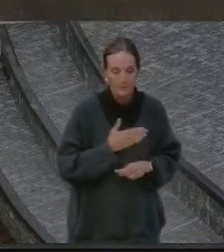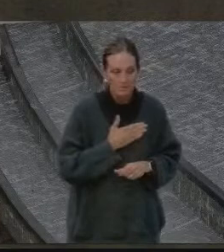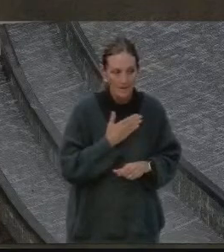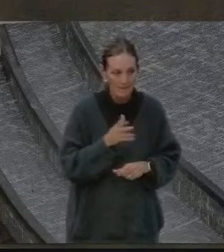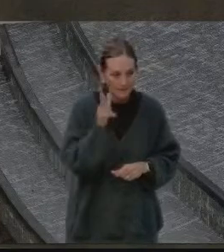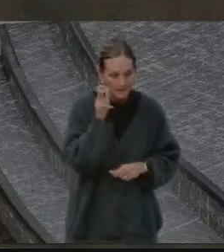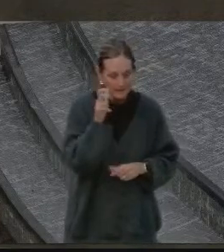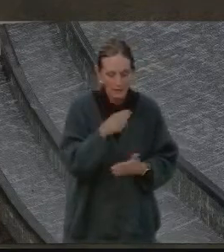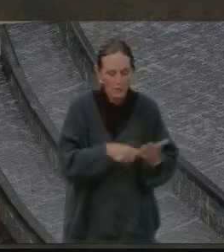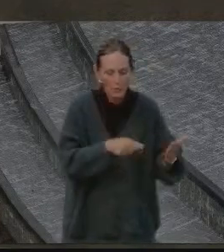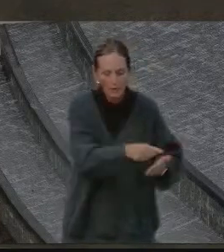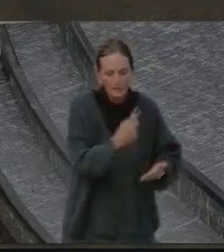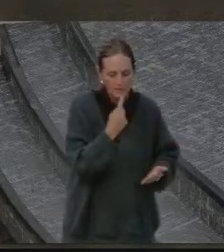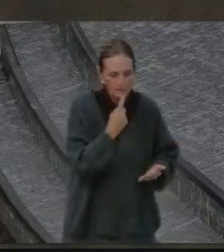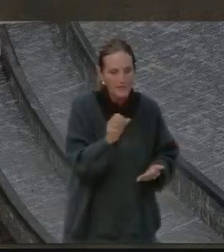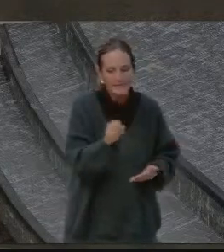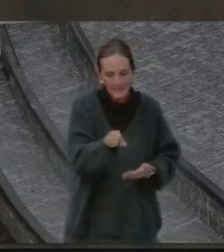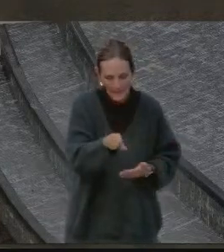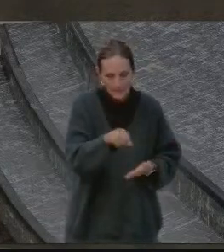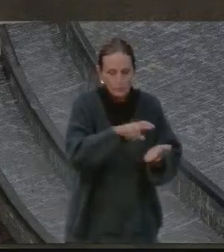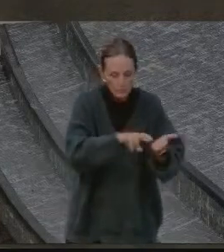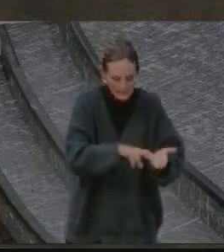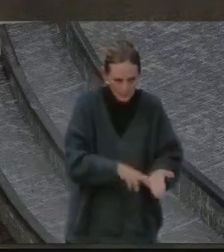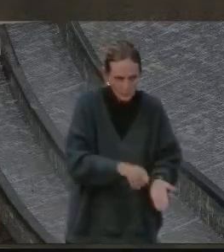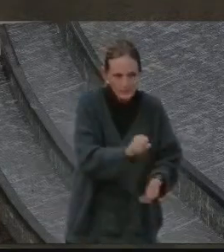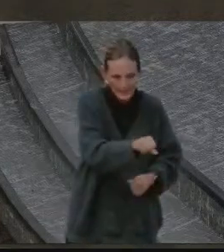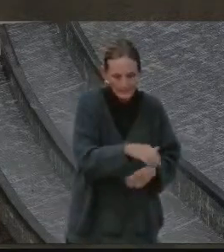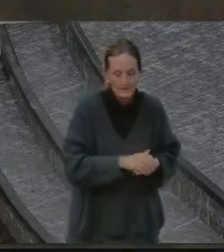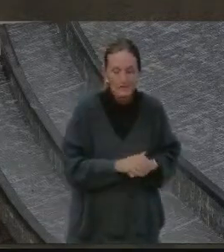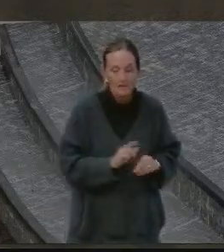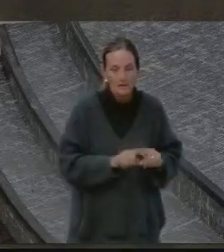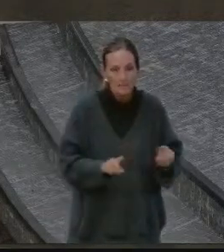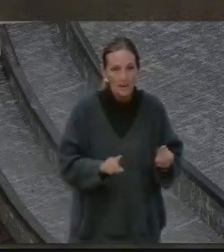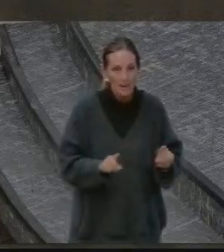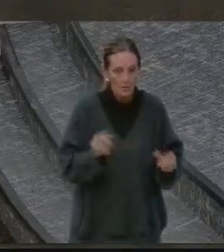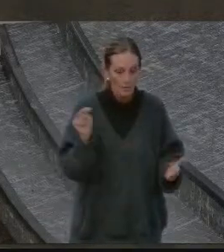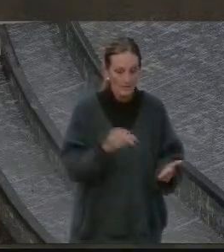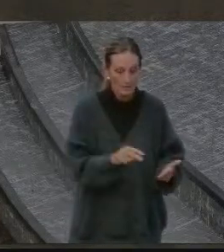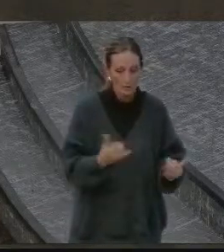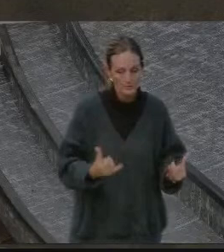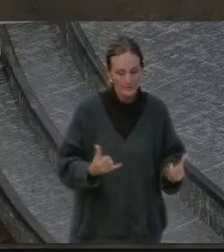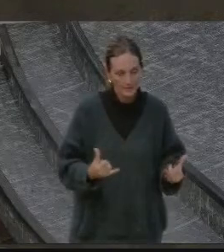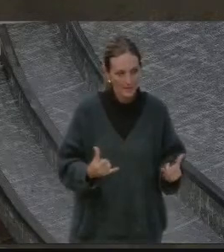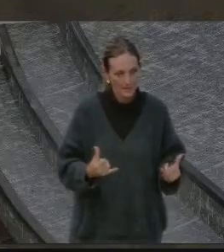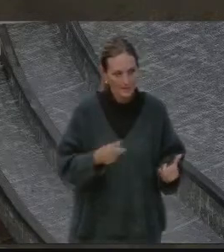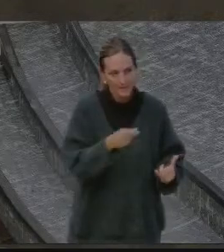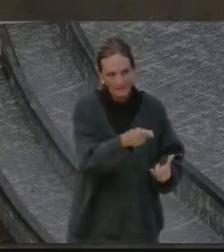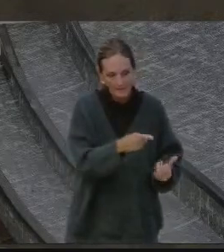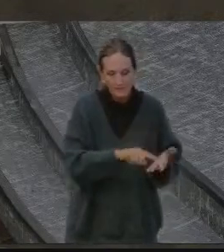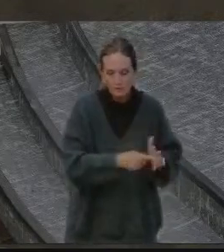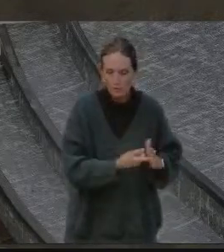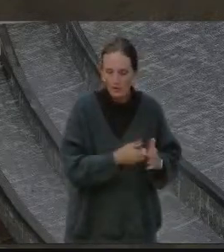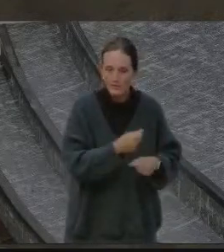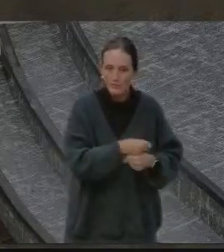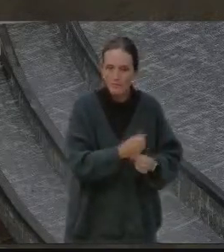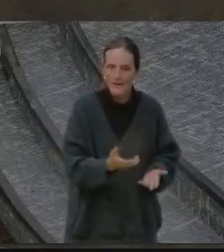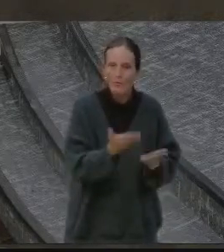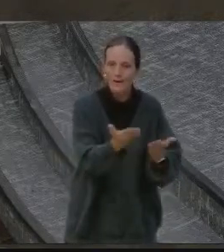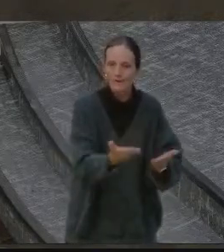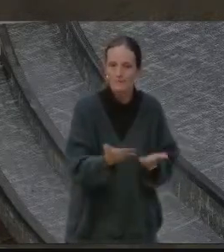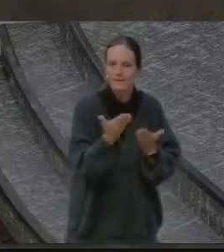is yes, the research, but also when we look today, he's starting to make recommendations also